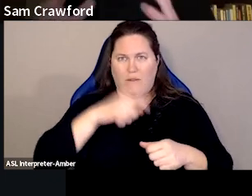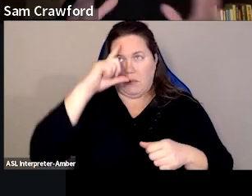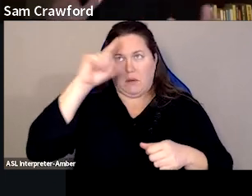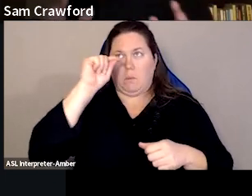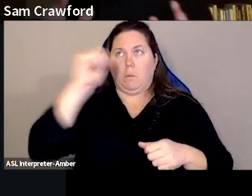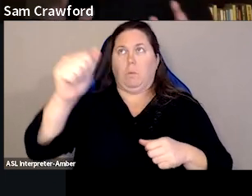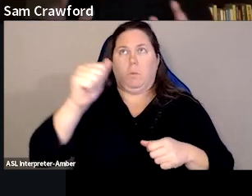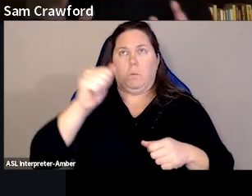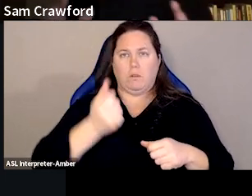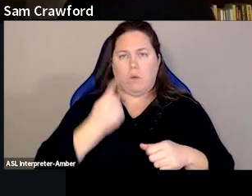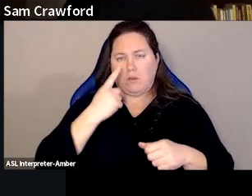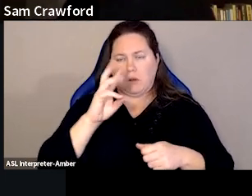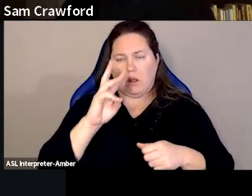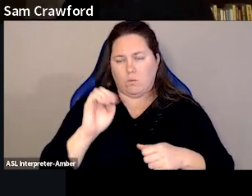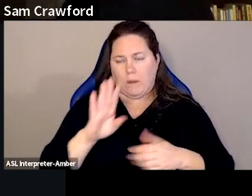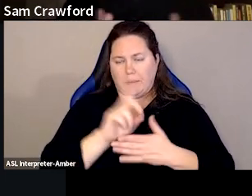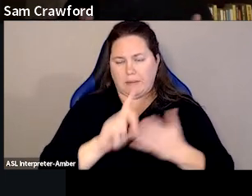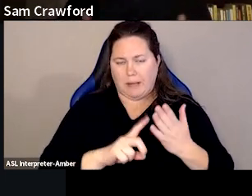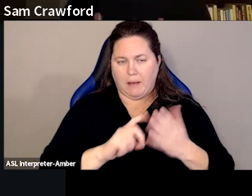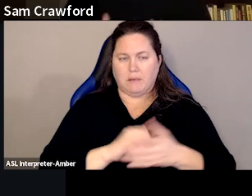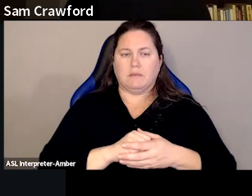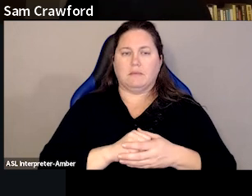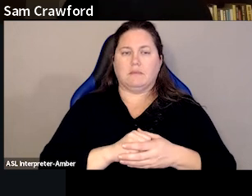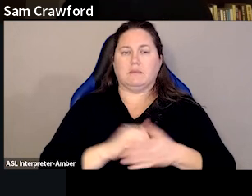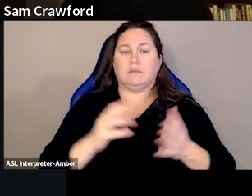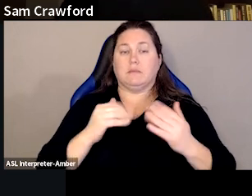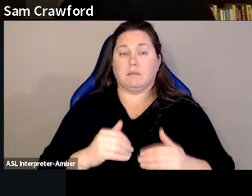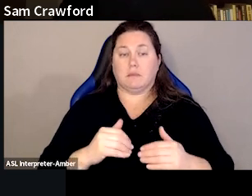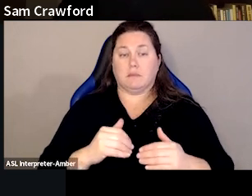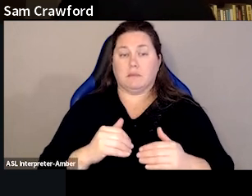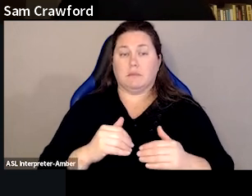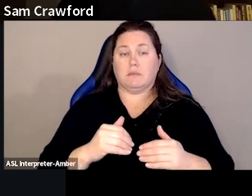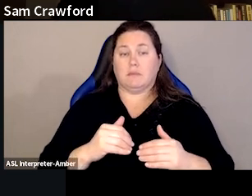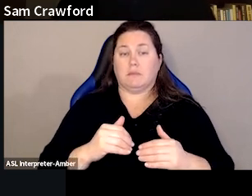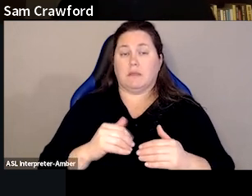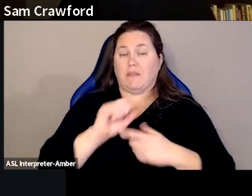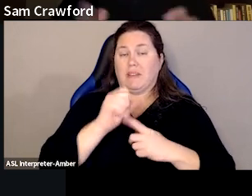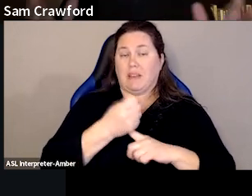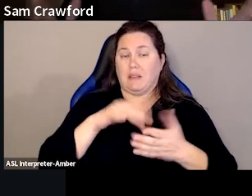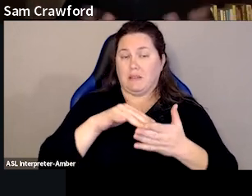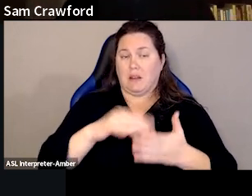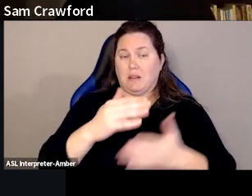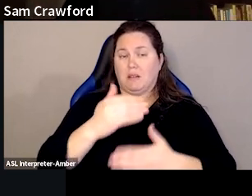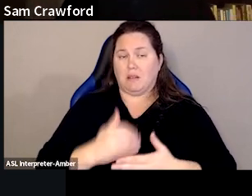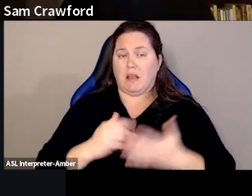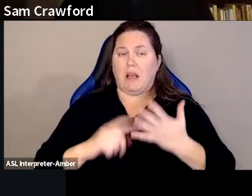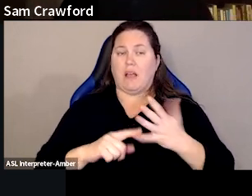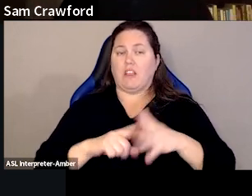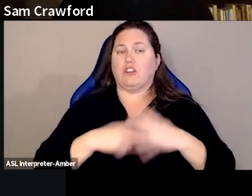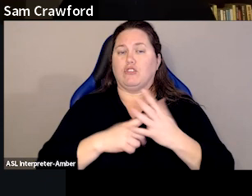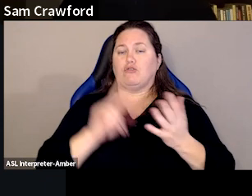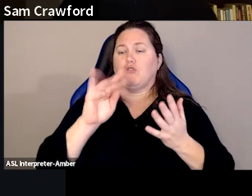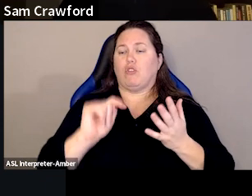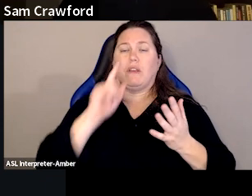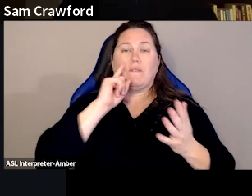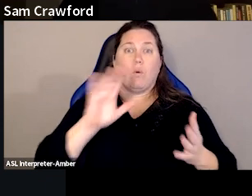took us through a mini case study of the network's website. And then finally, I've just taken you through a starter kit for your no code journey, if you choose